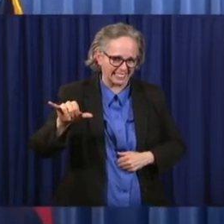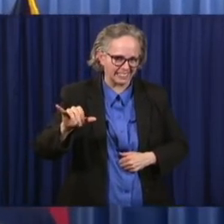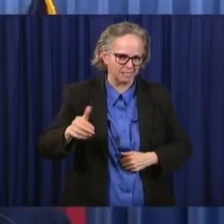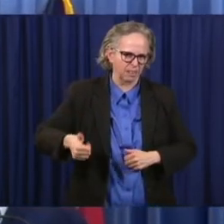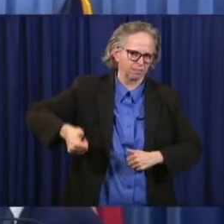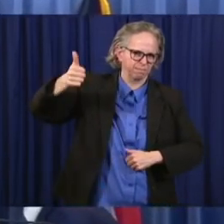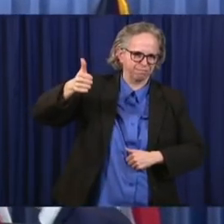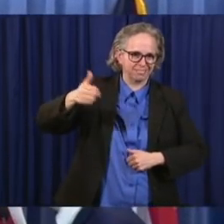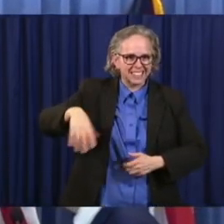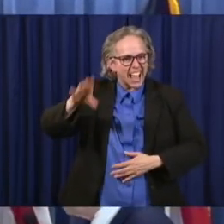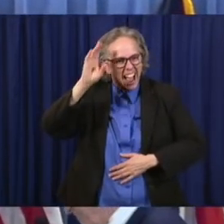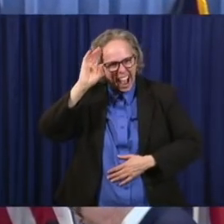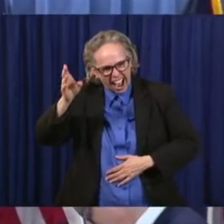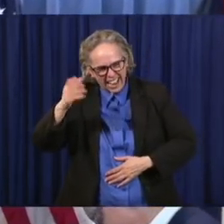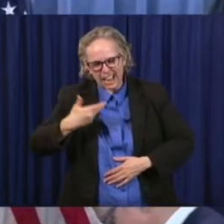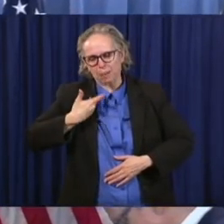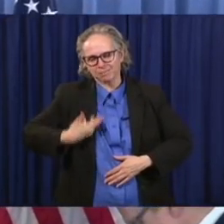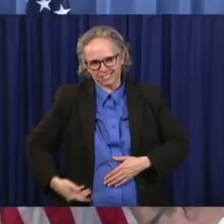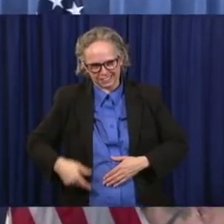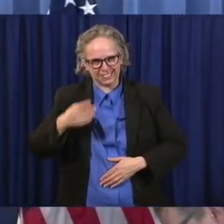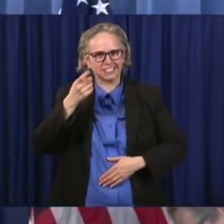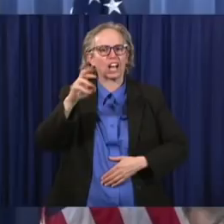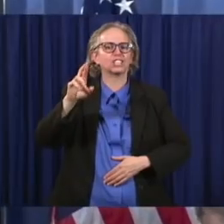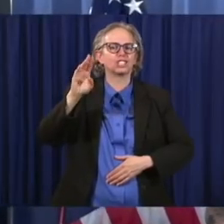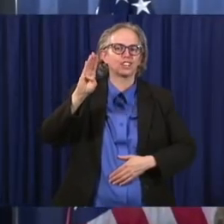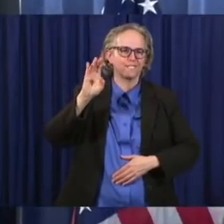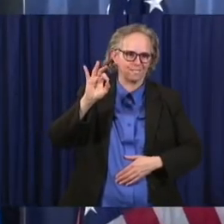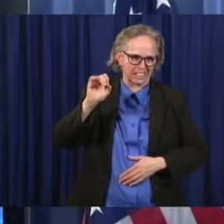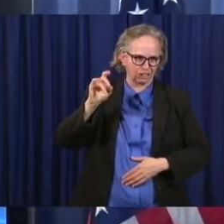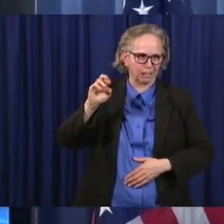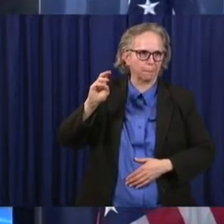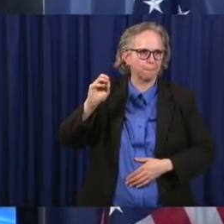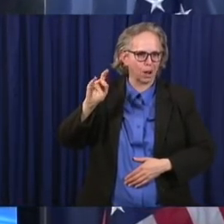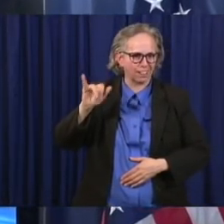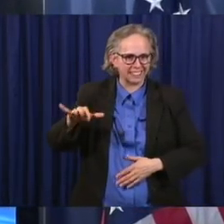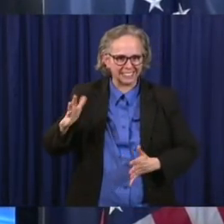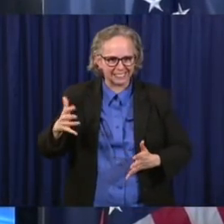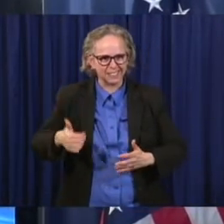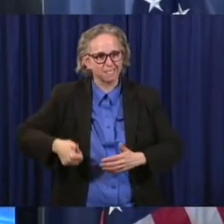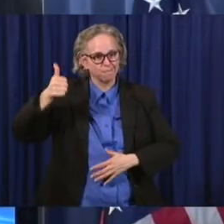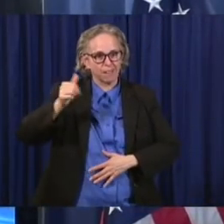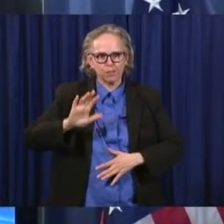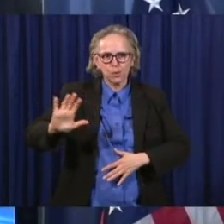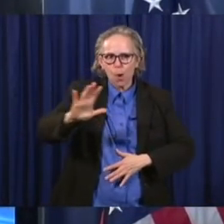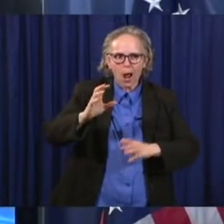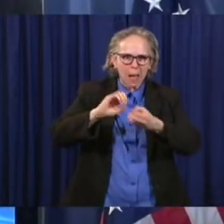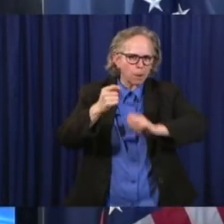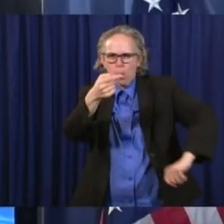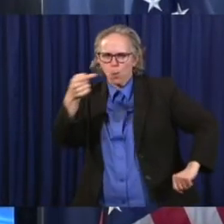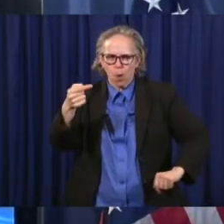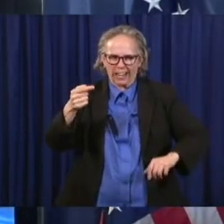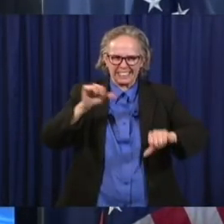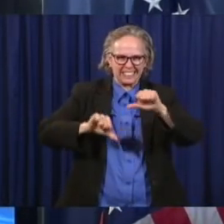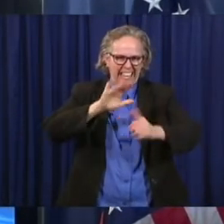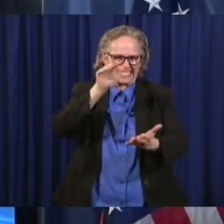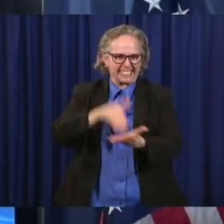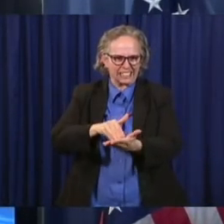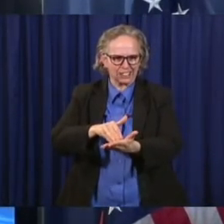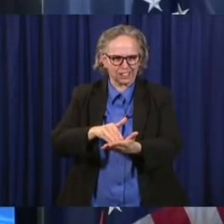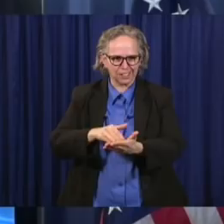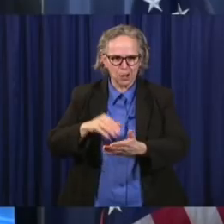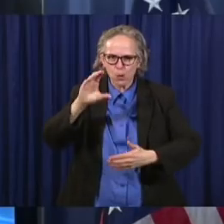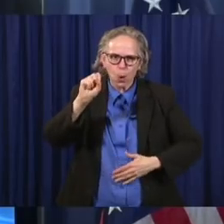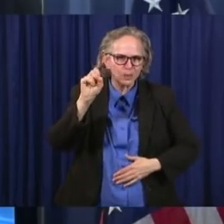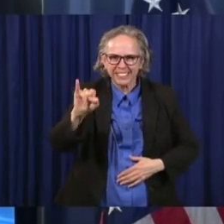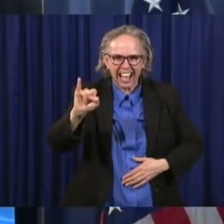Hi, I'm Dr. Frederick Bertley, President and CEO of your #1 science center in the nation, COSI. First off, a big thank you to